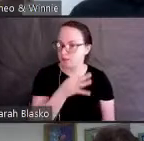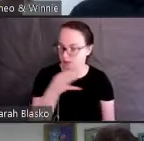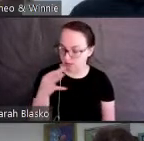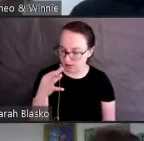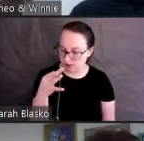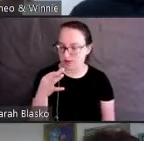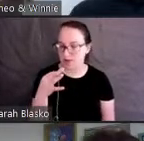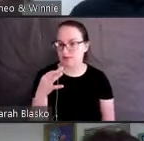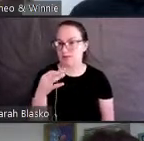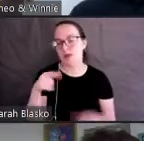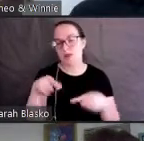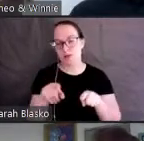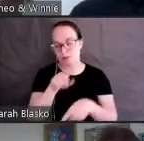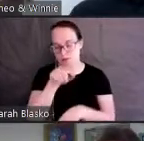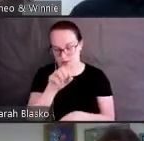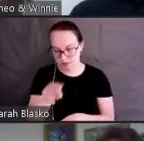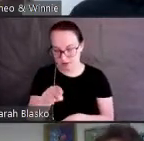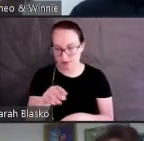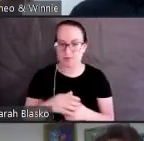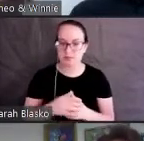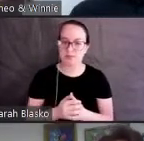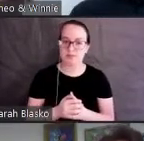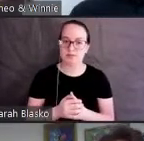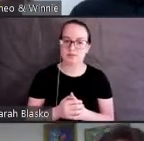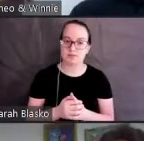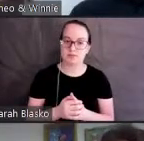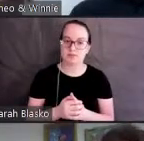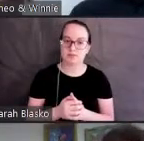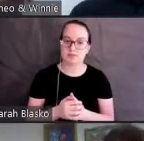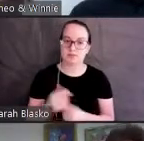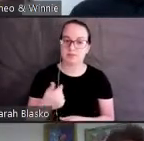Zoom, we're going to, I'll get ready to pray for us. But